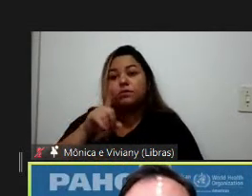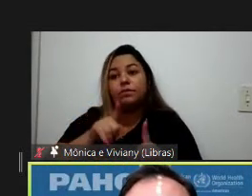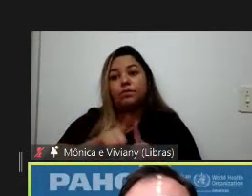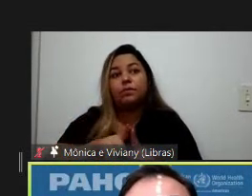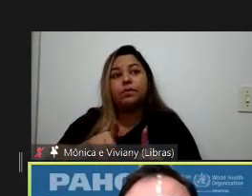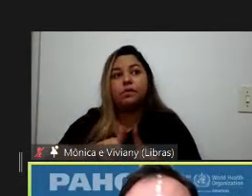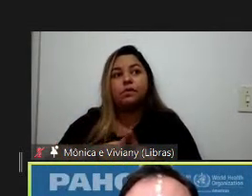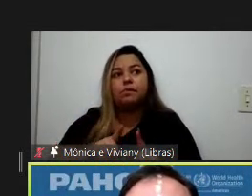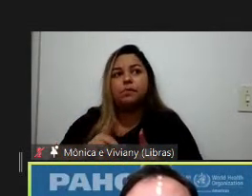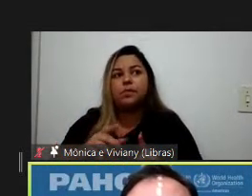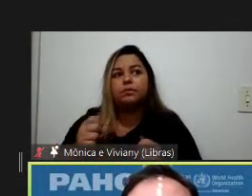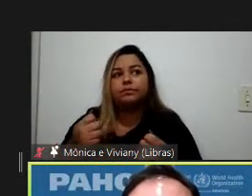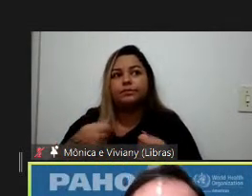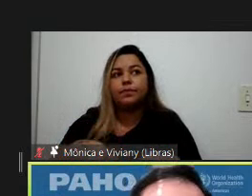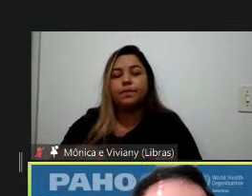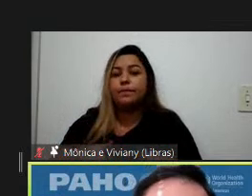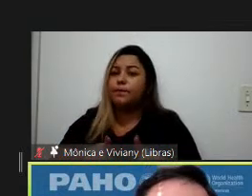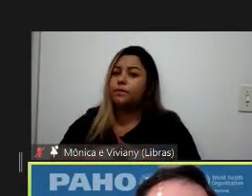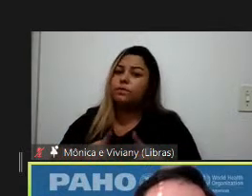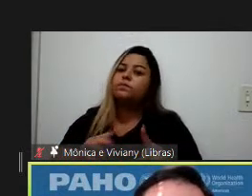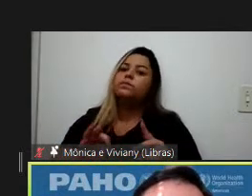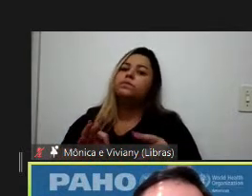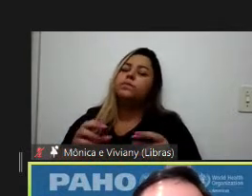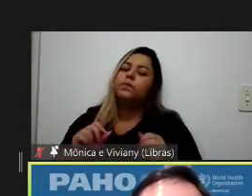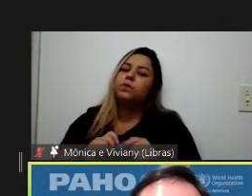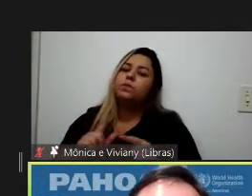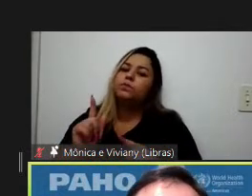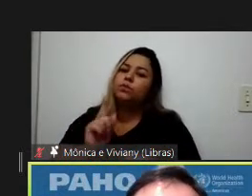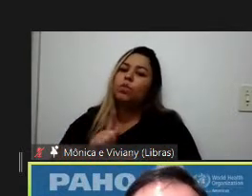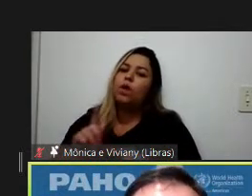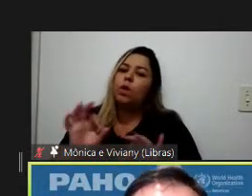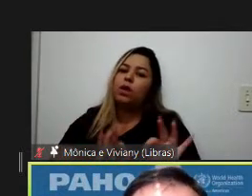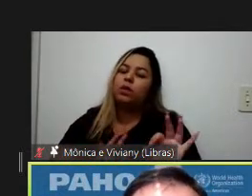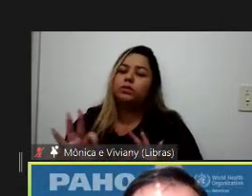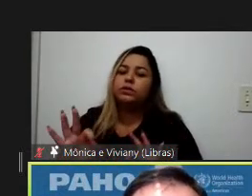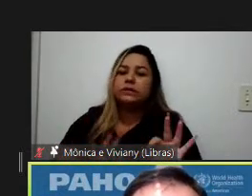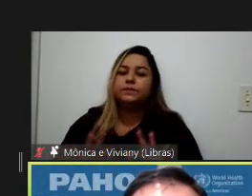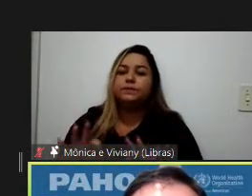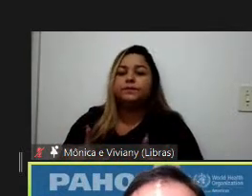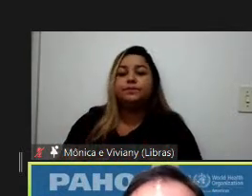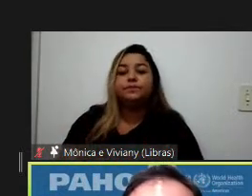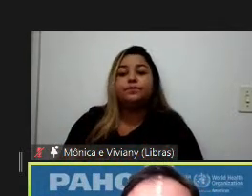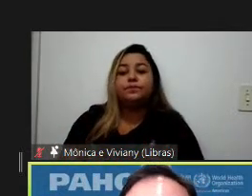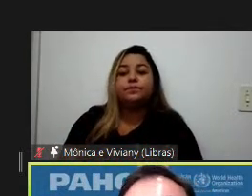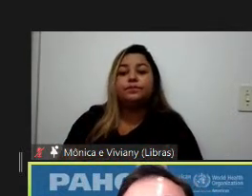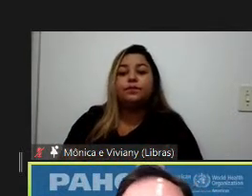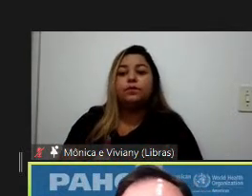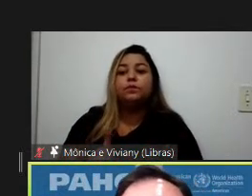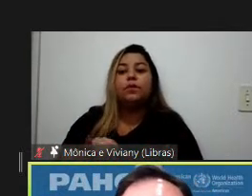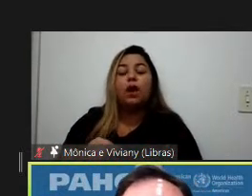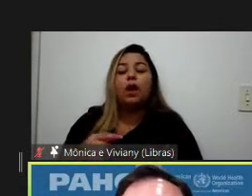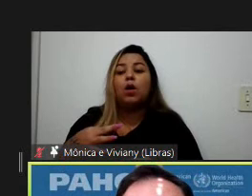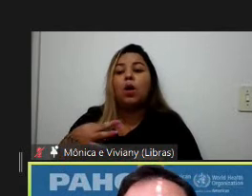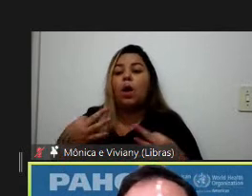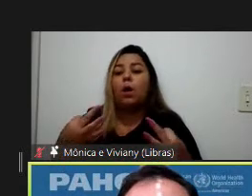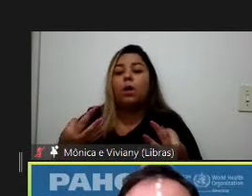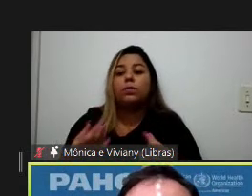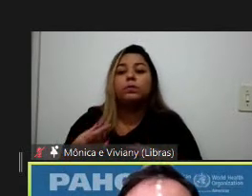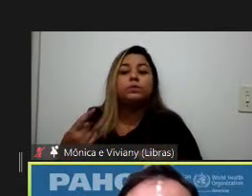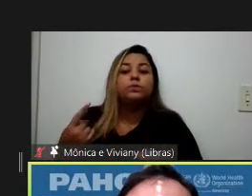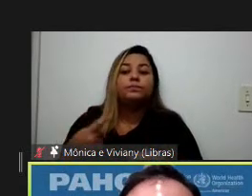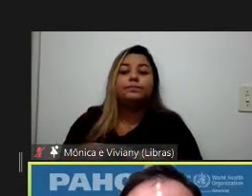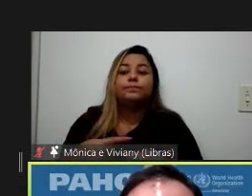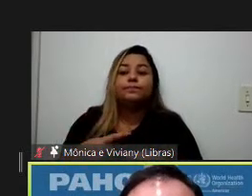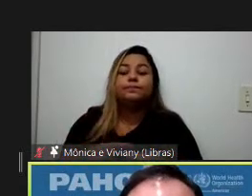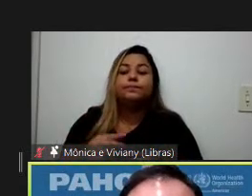and the joint of the network has the capacity to do the management of the organization to meet the